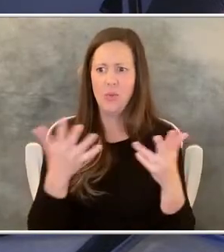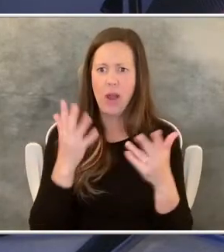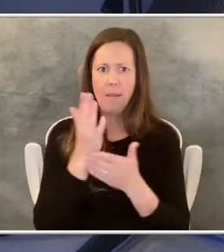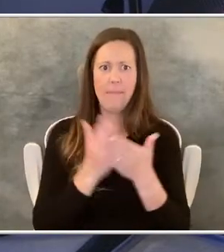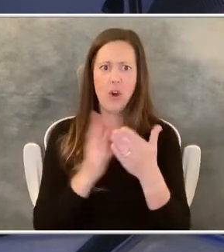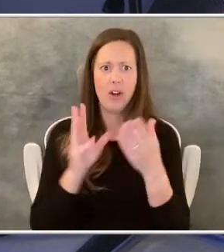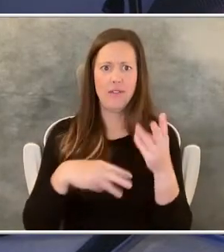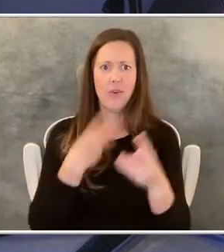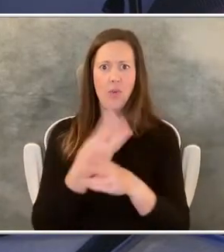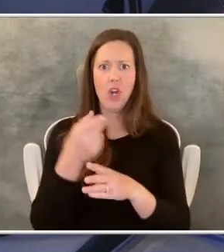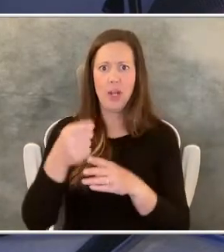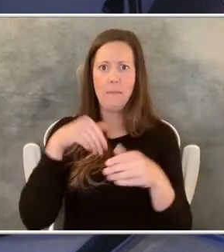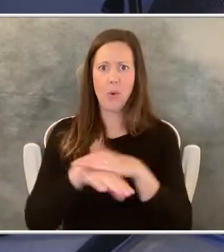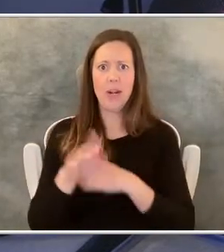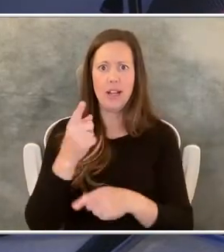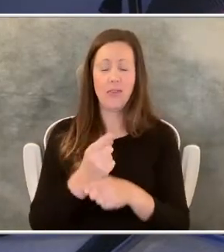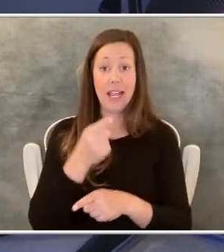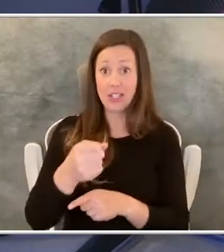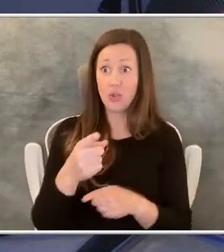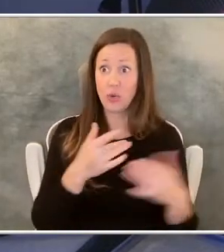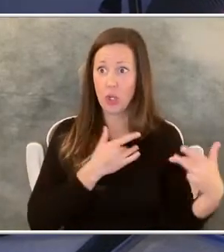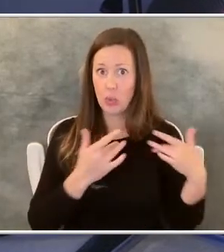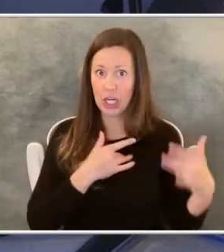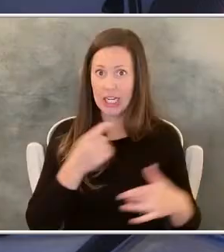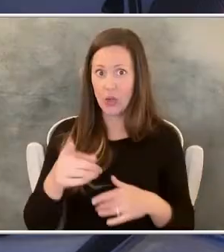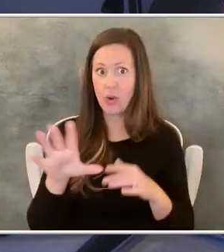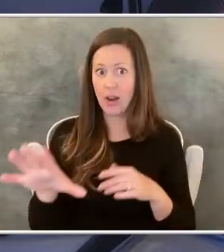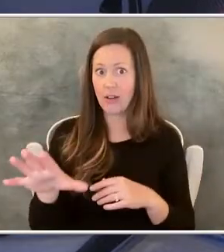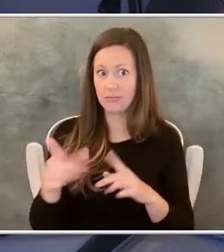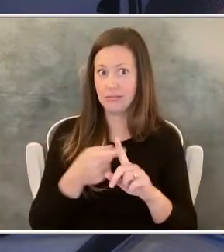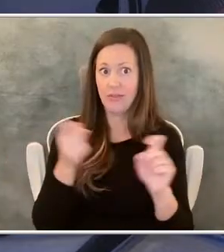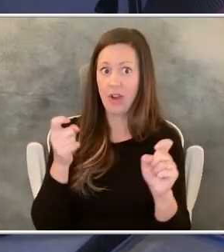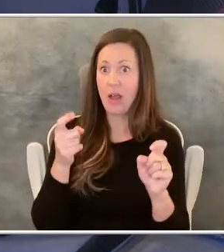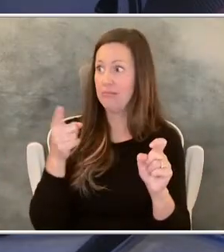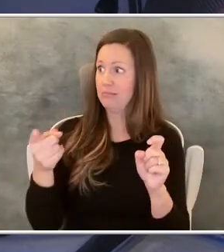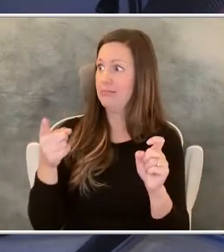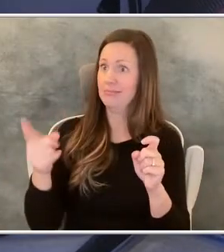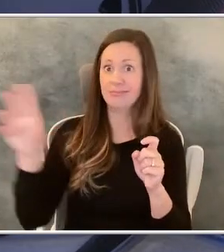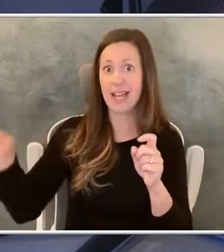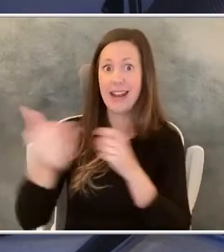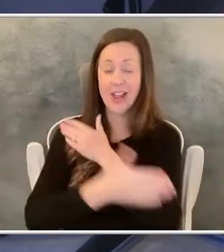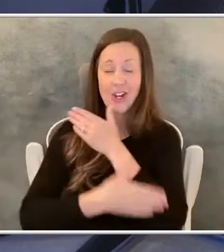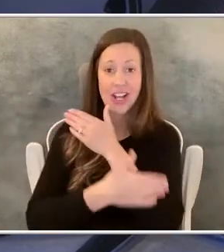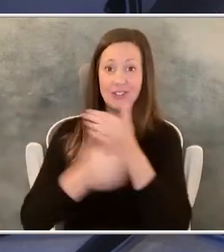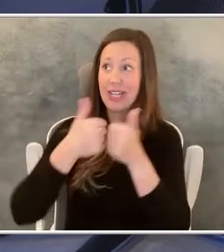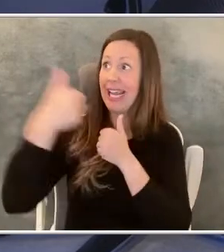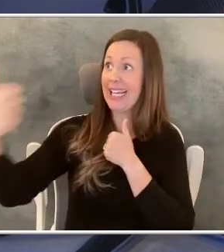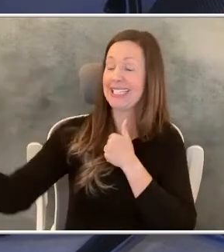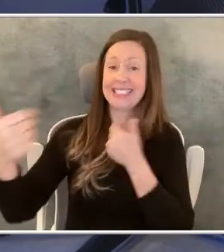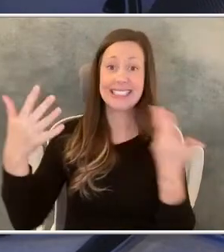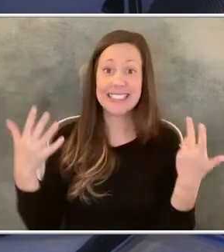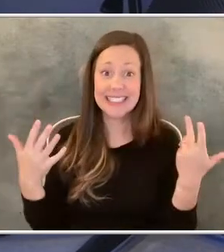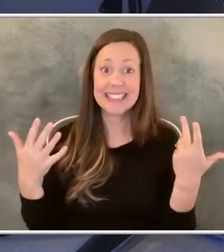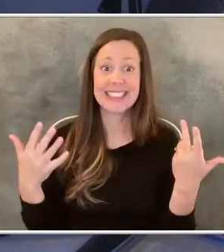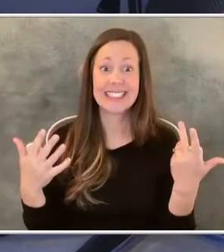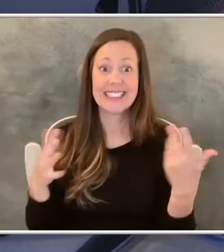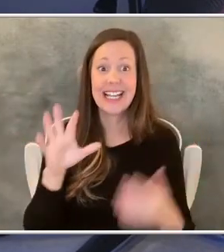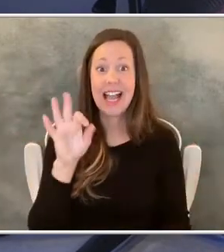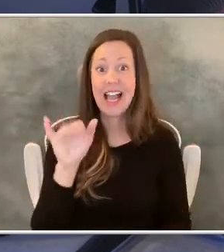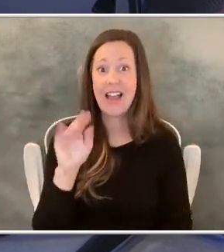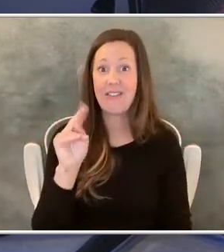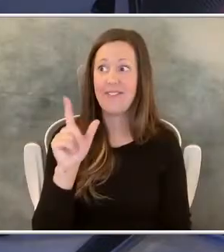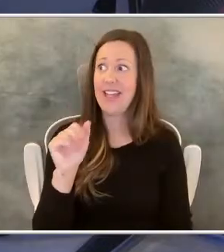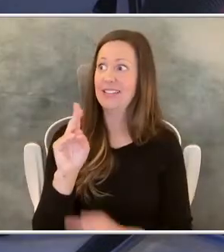because I think that was something you were. You're from a far. In your mind, you were like, I'm from. You're not from outer space, Kari. You were just on the other side